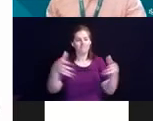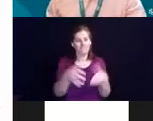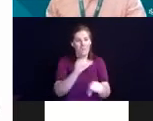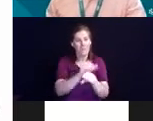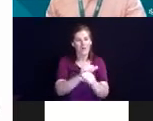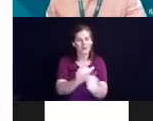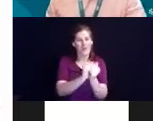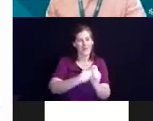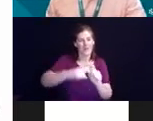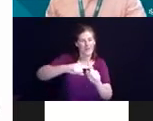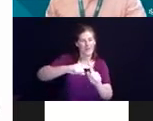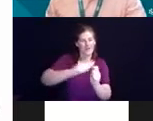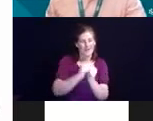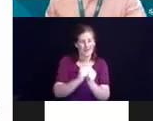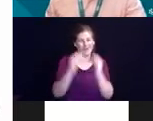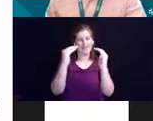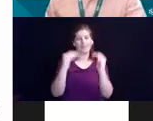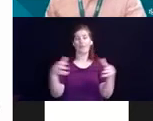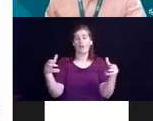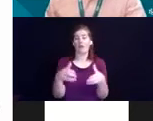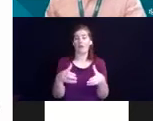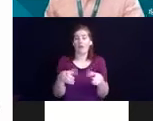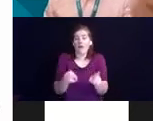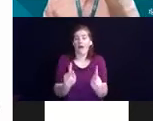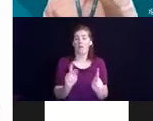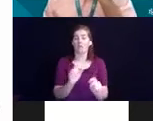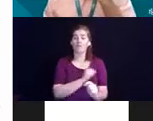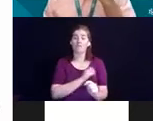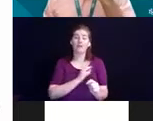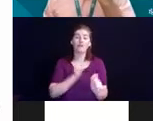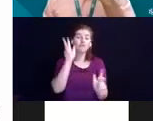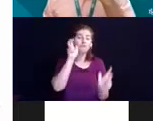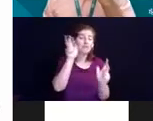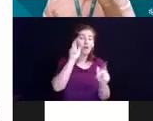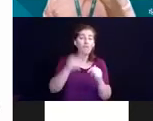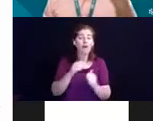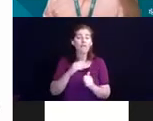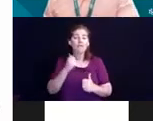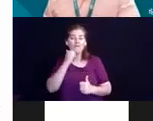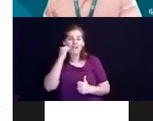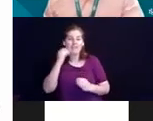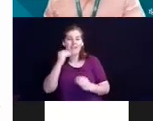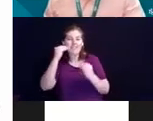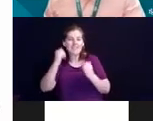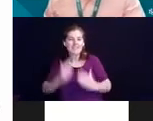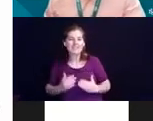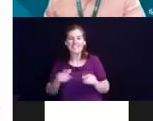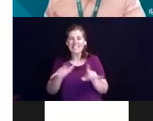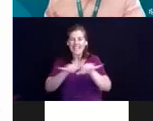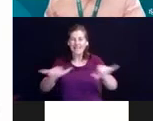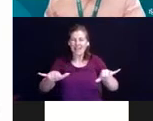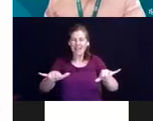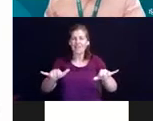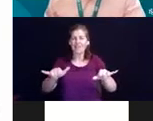positive teamwork. Huddles enable staff to all hear about residents at the same time so they can provide appropriate care to each person,